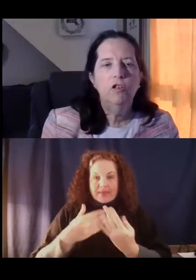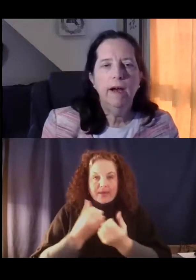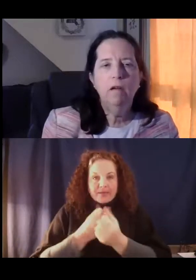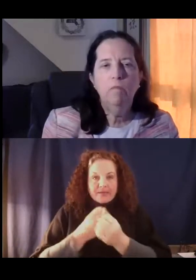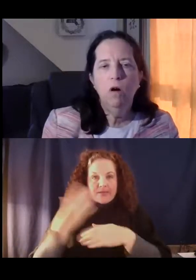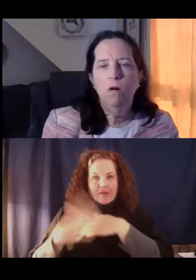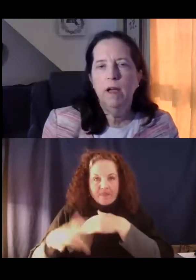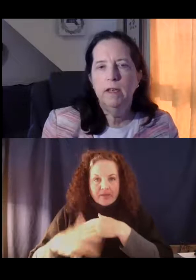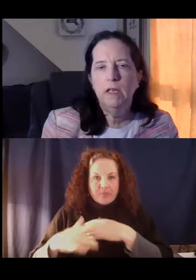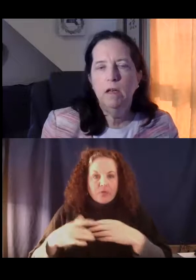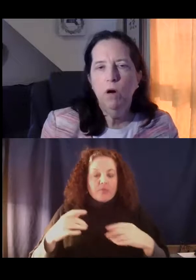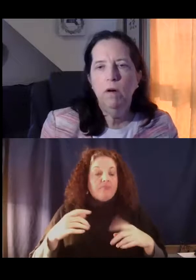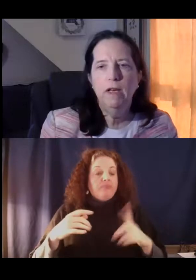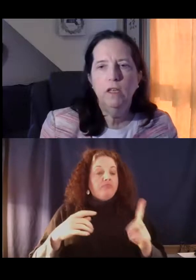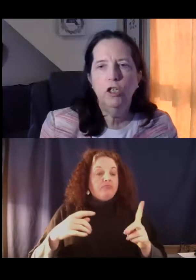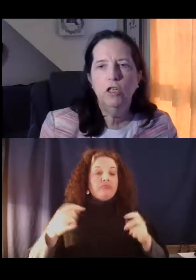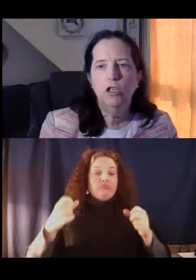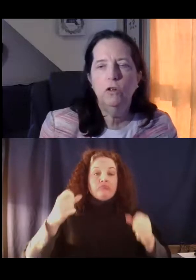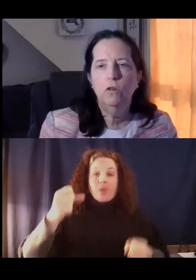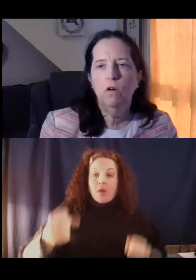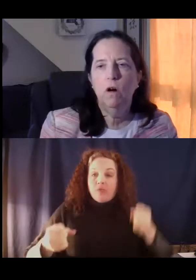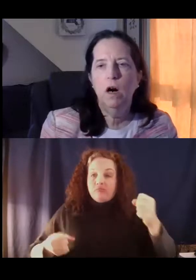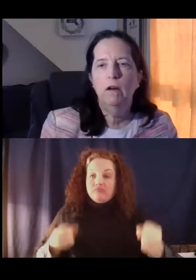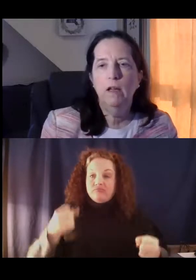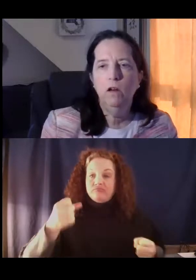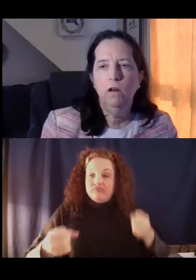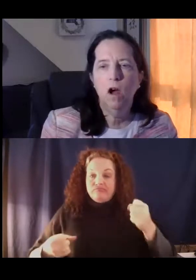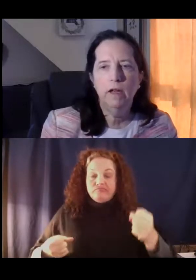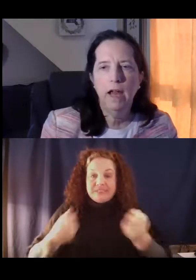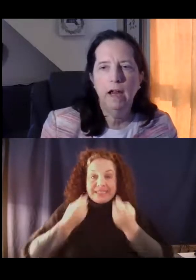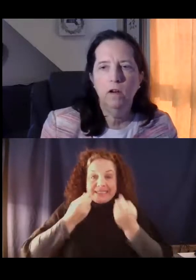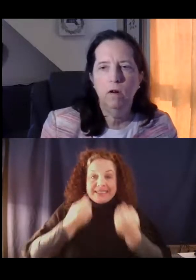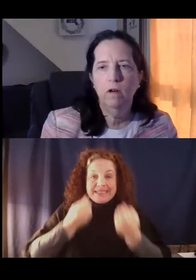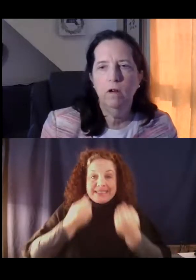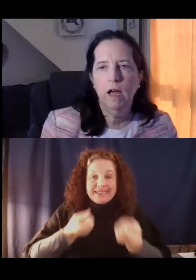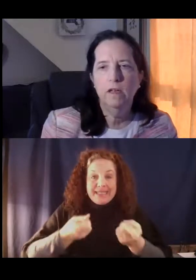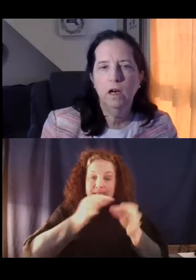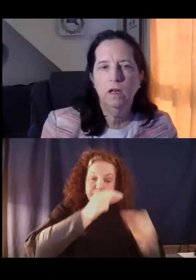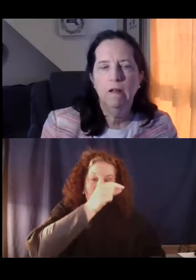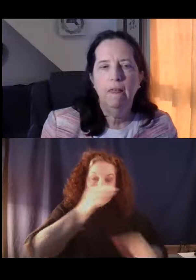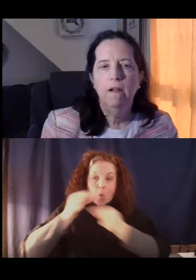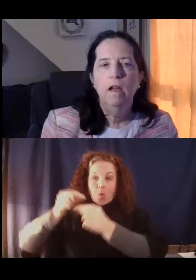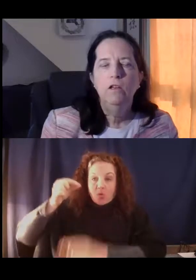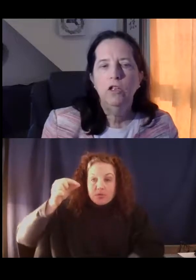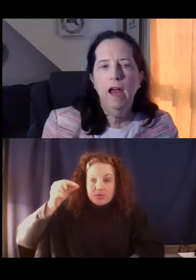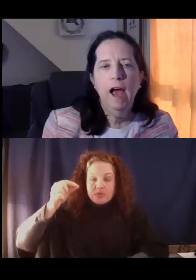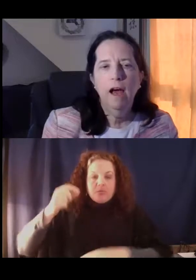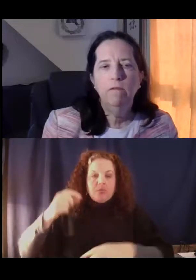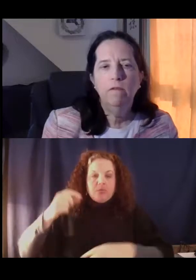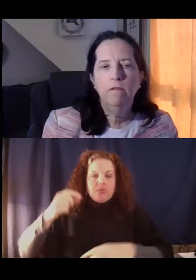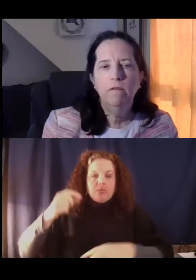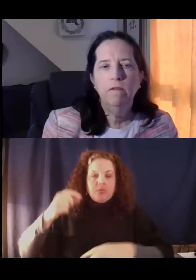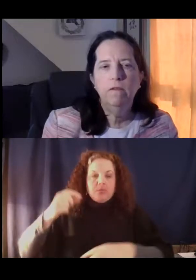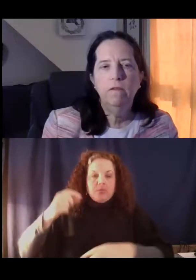A trekking pole and a ski pole in addition to your long cane or your guide dog. You should